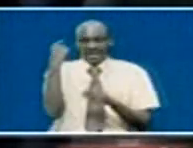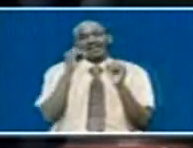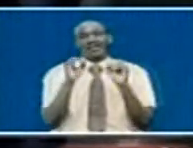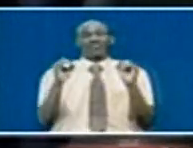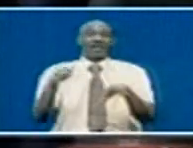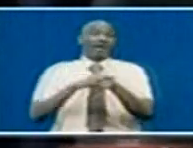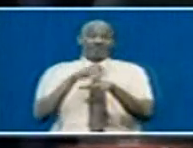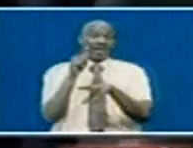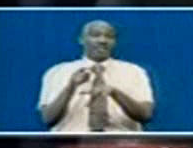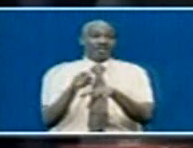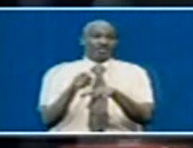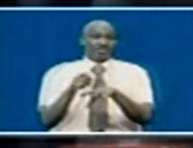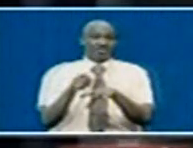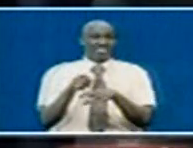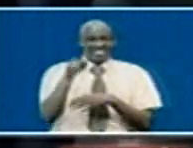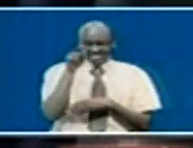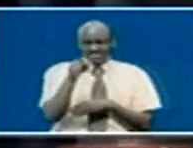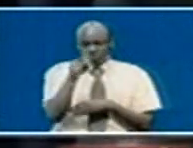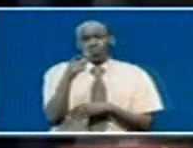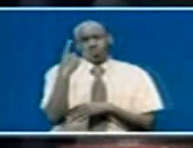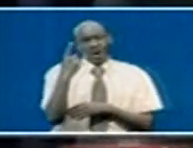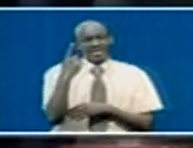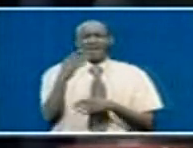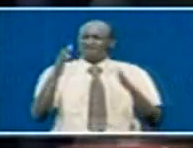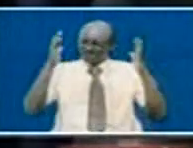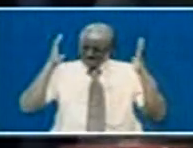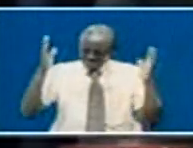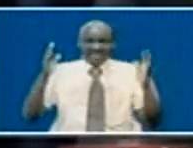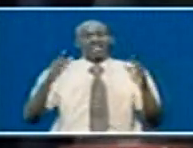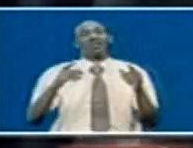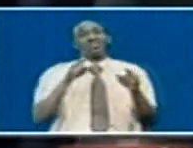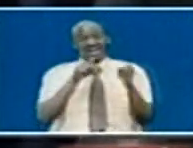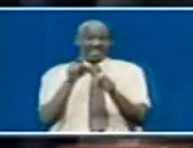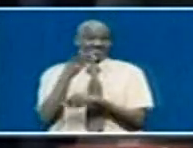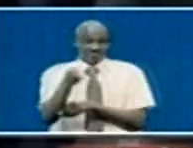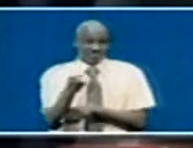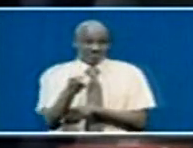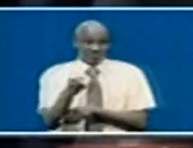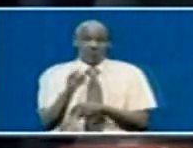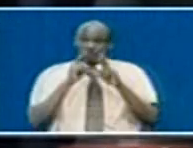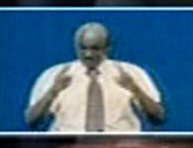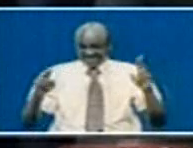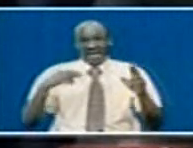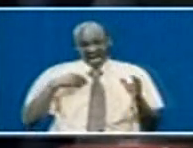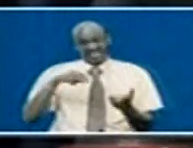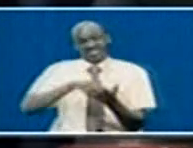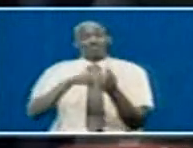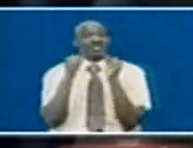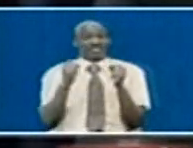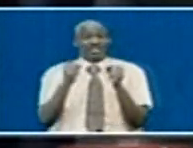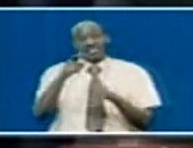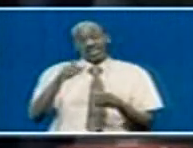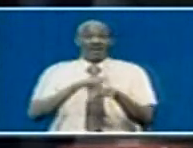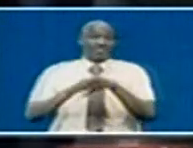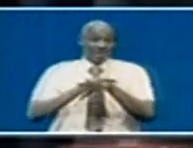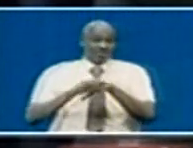continent, because this is one of the biggest threats to peace and stability on the